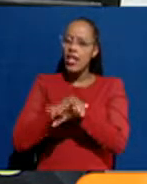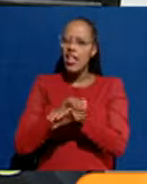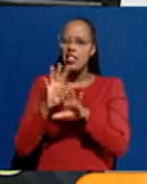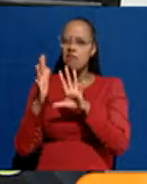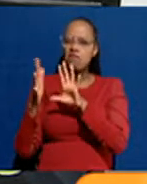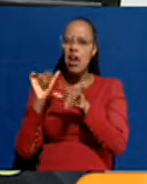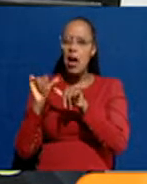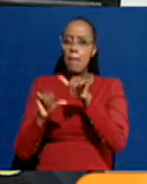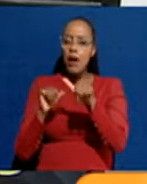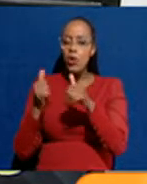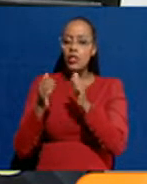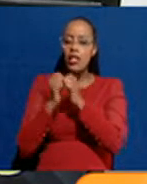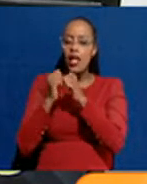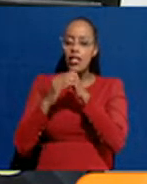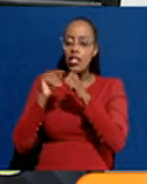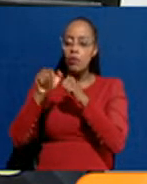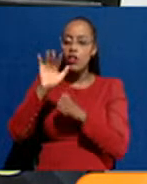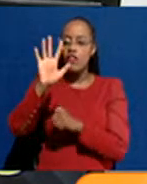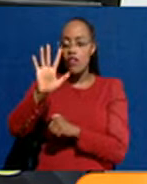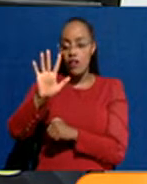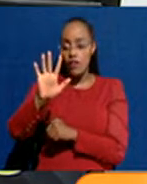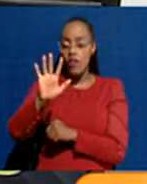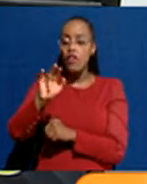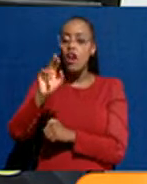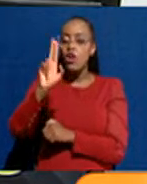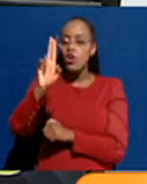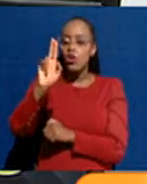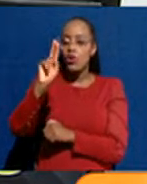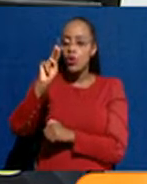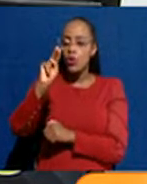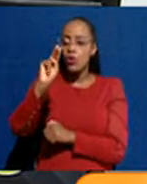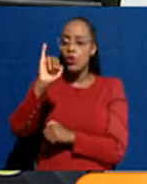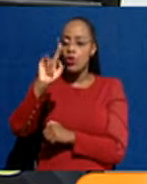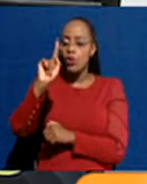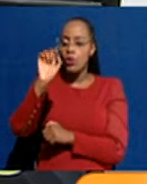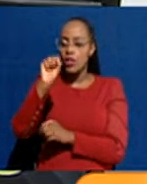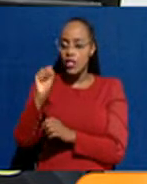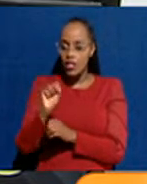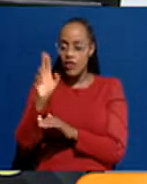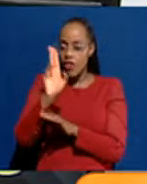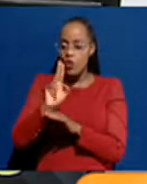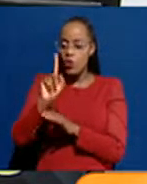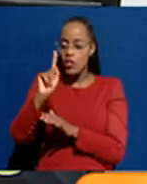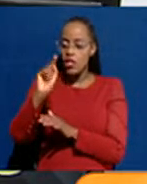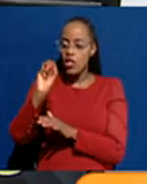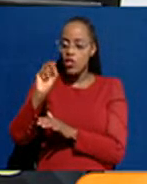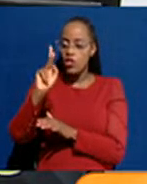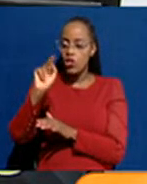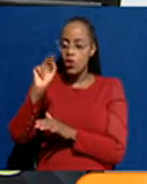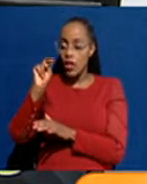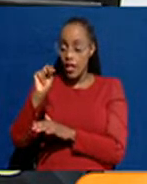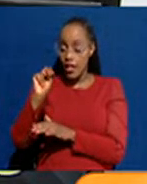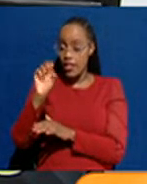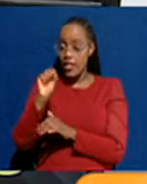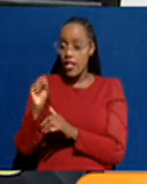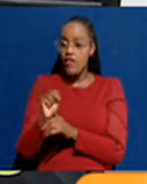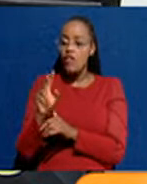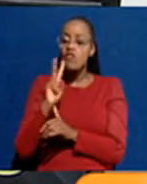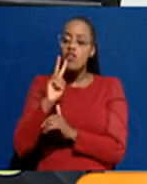about 19.5 units, if you're using tokens. And the token amount was